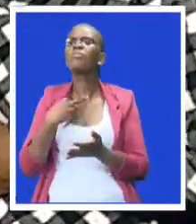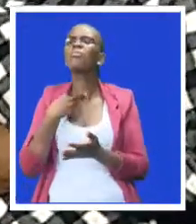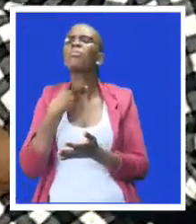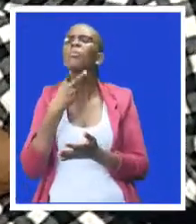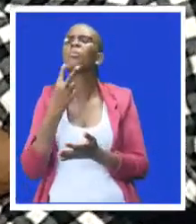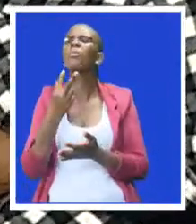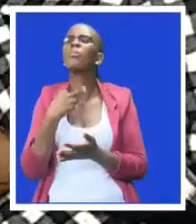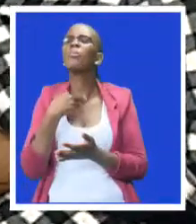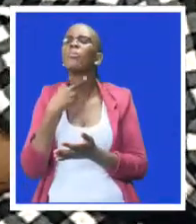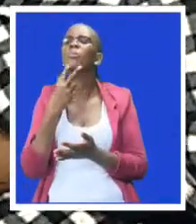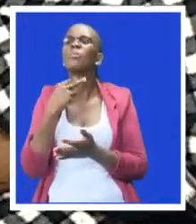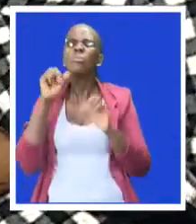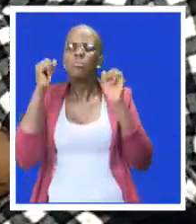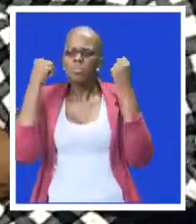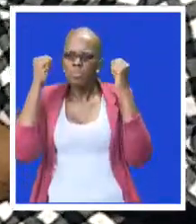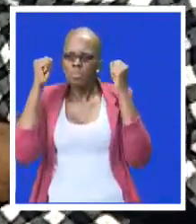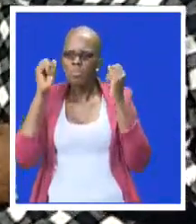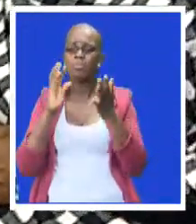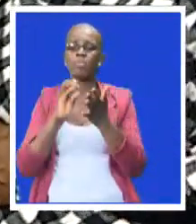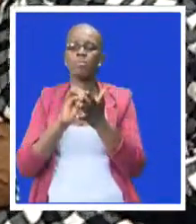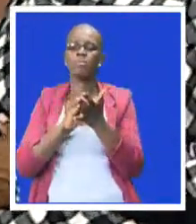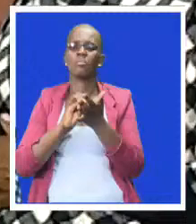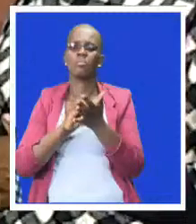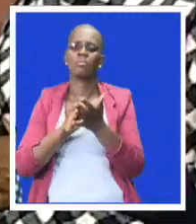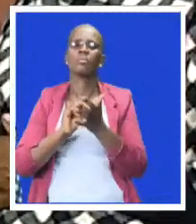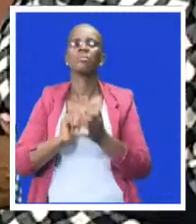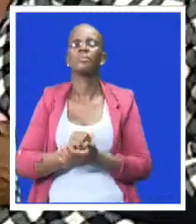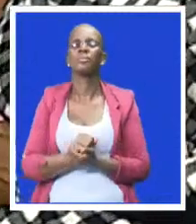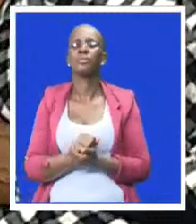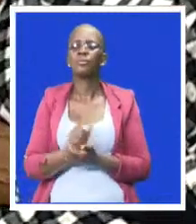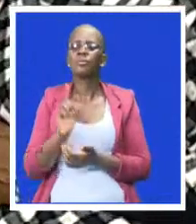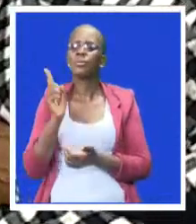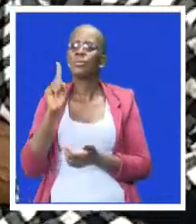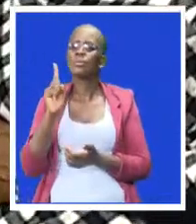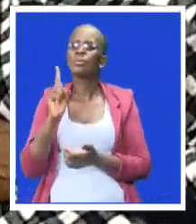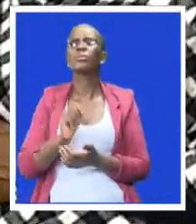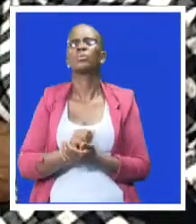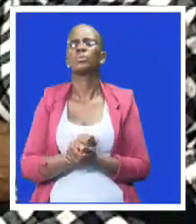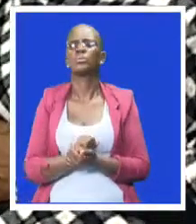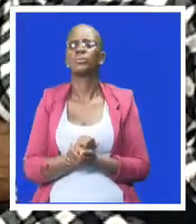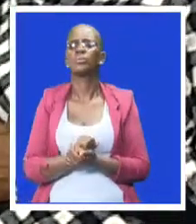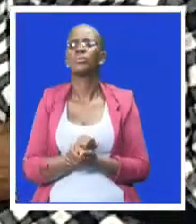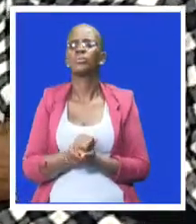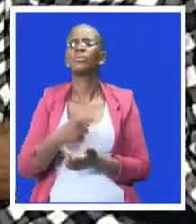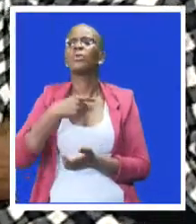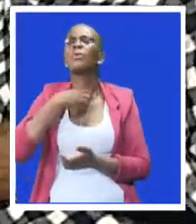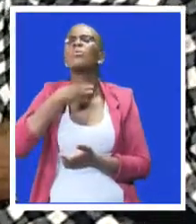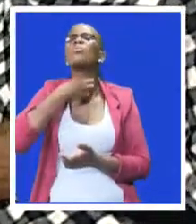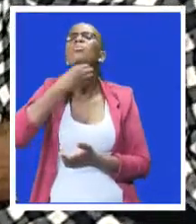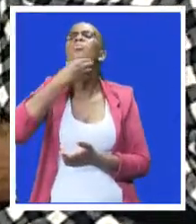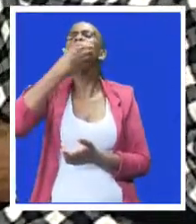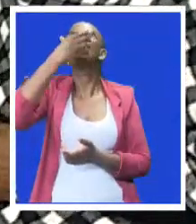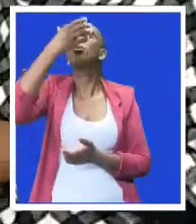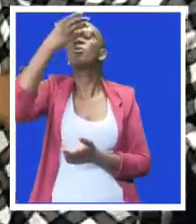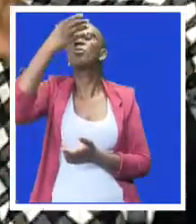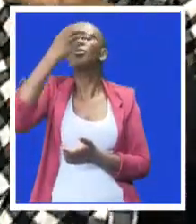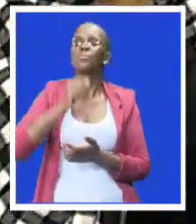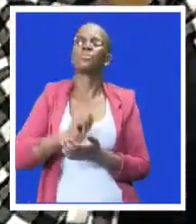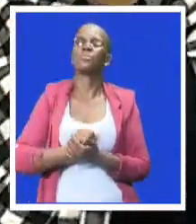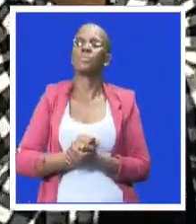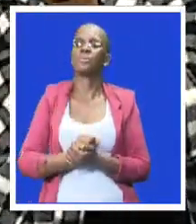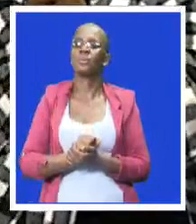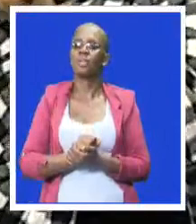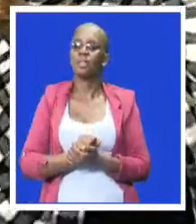like moo. Right, and what is this animal? giraffe. Yes, it's one of the animals